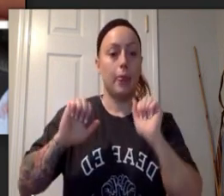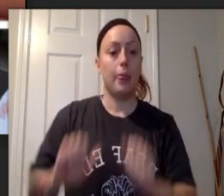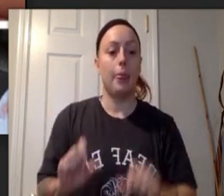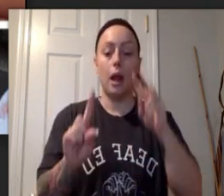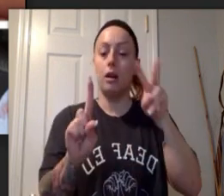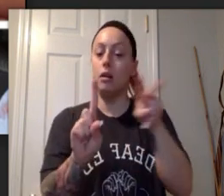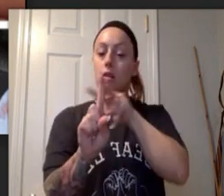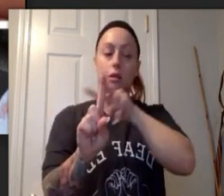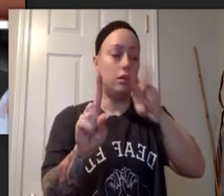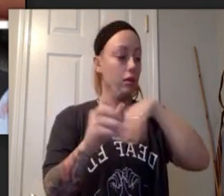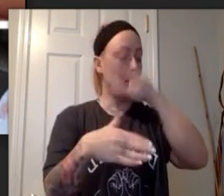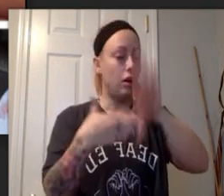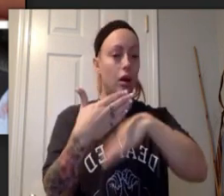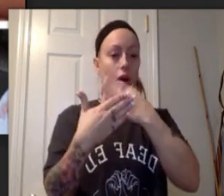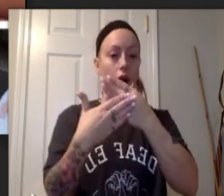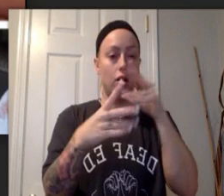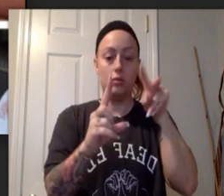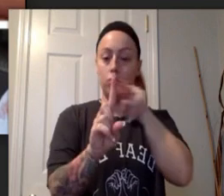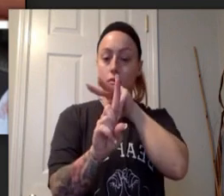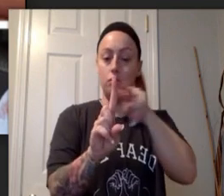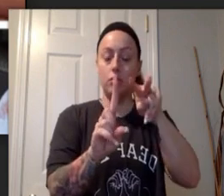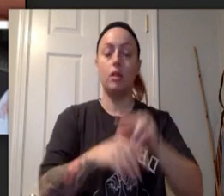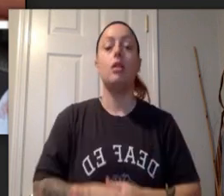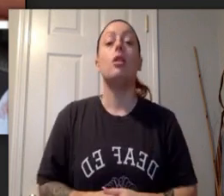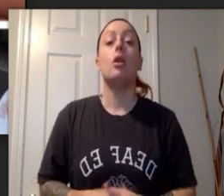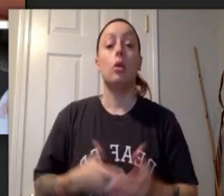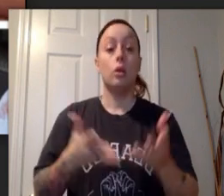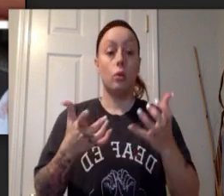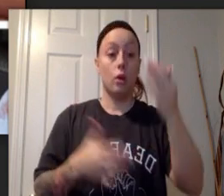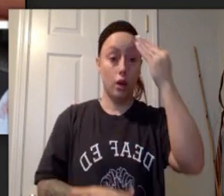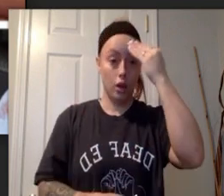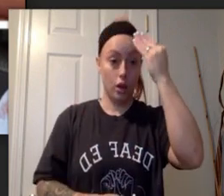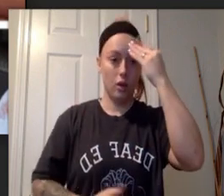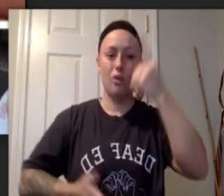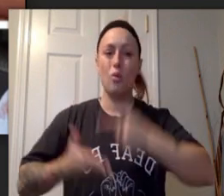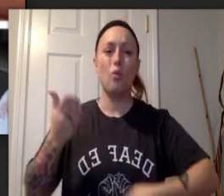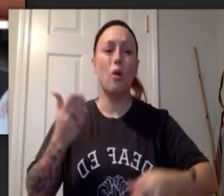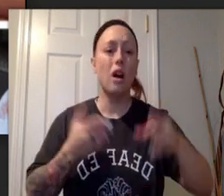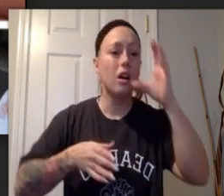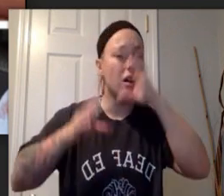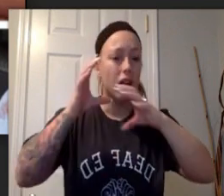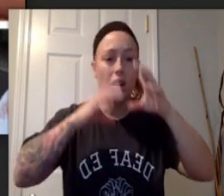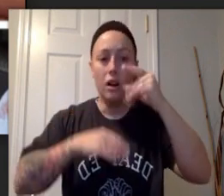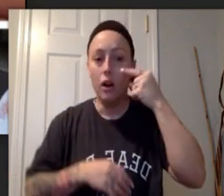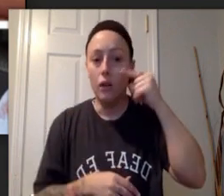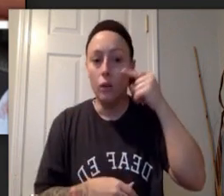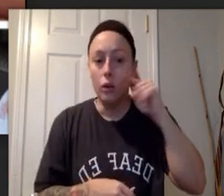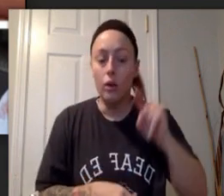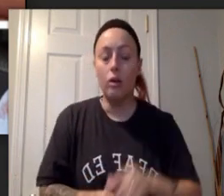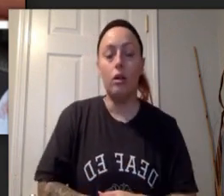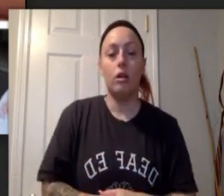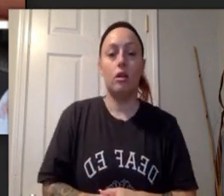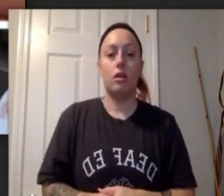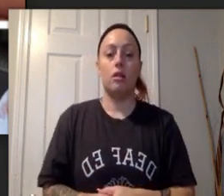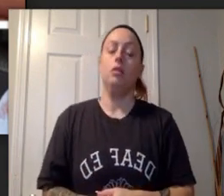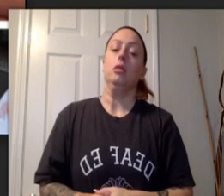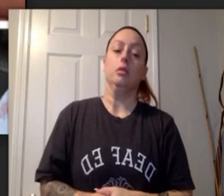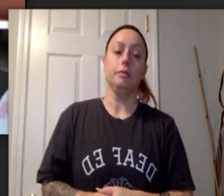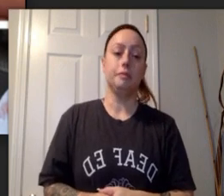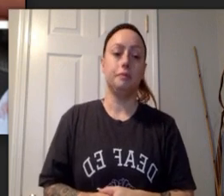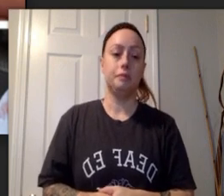right? So we want to know what we're looking for, right? What we're responding to. So, a little